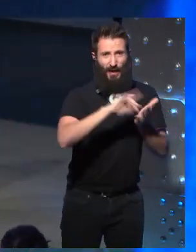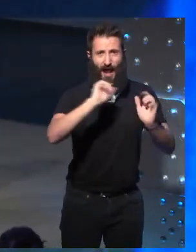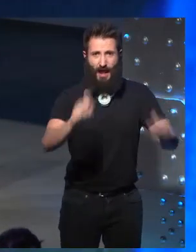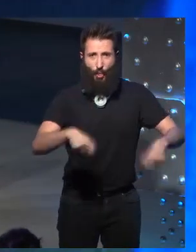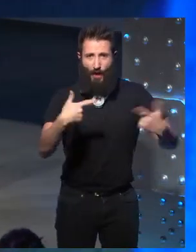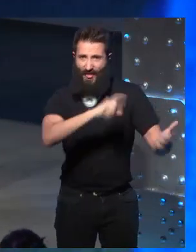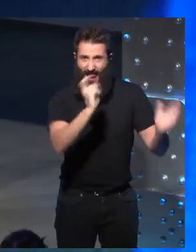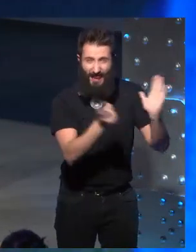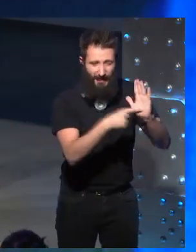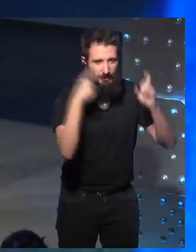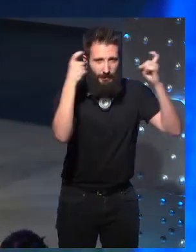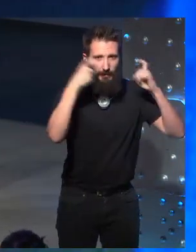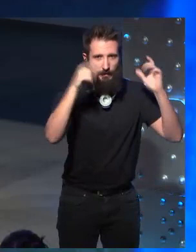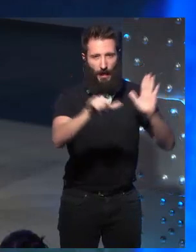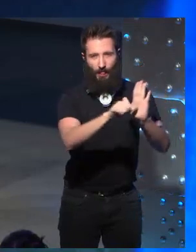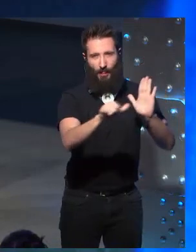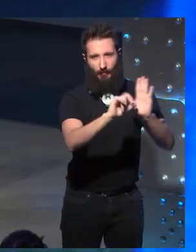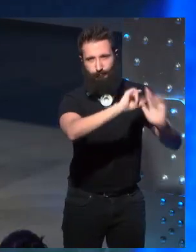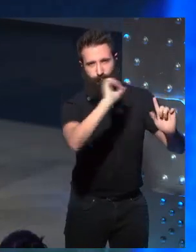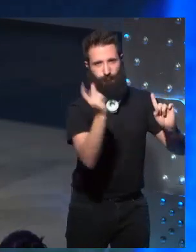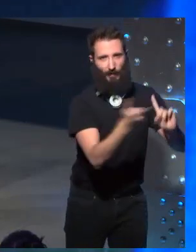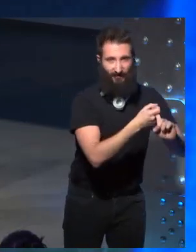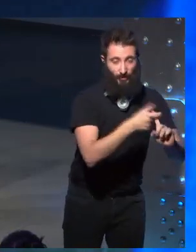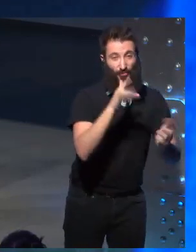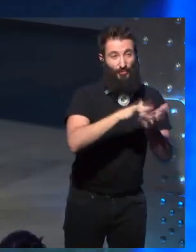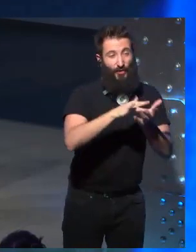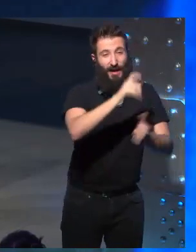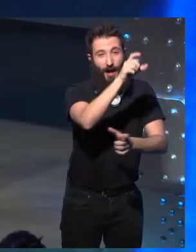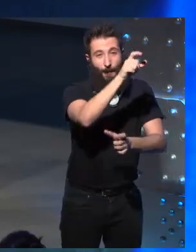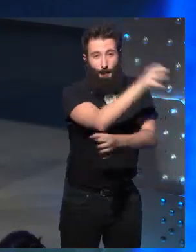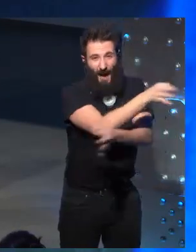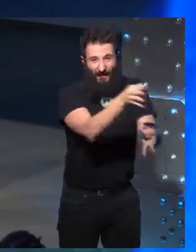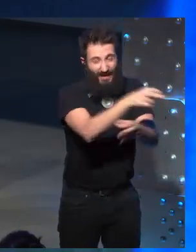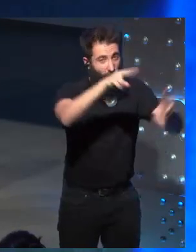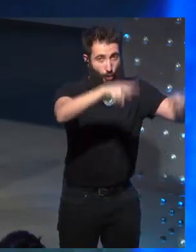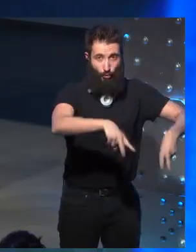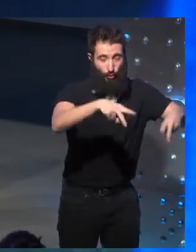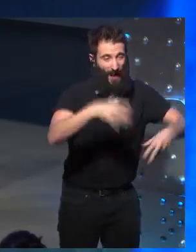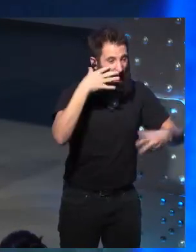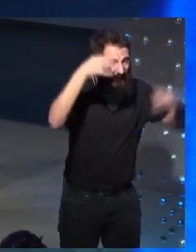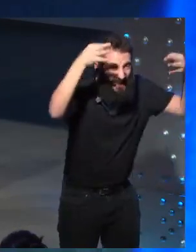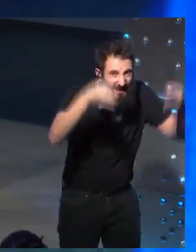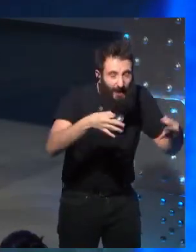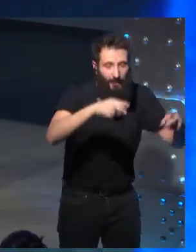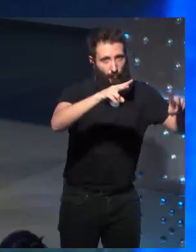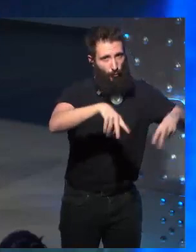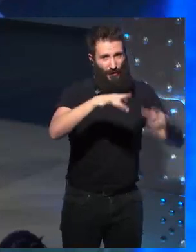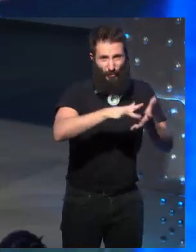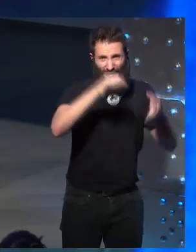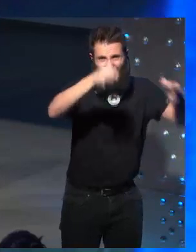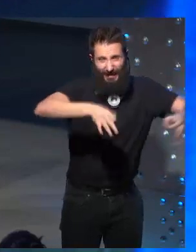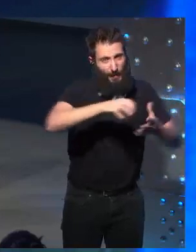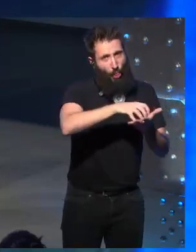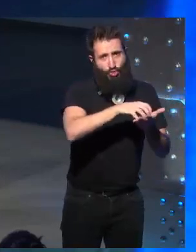It's never perfect, it's never exact, and you always have to doubt it. But that doesn't mean that when a